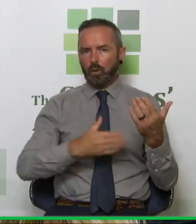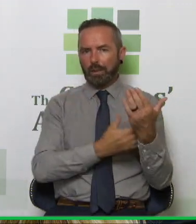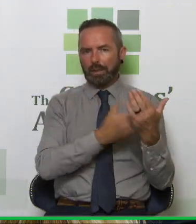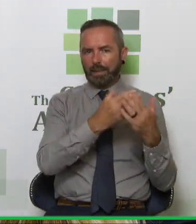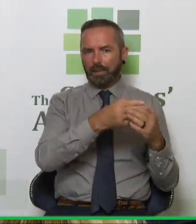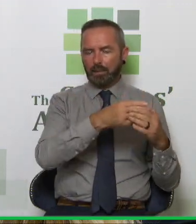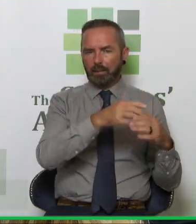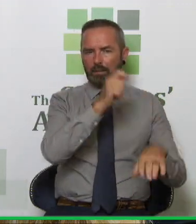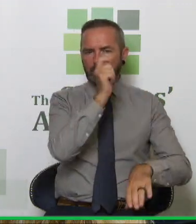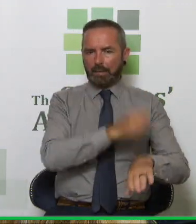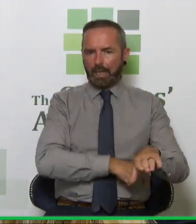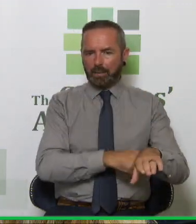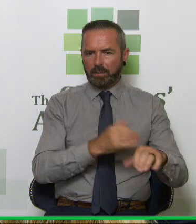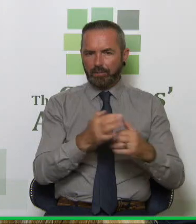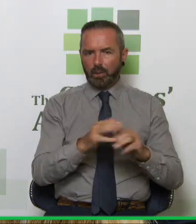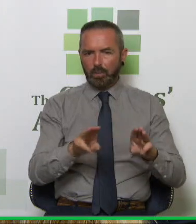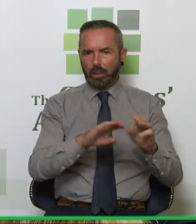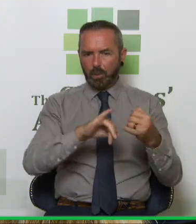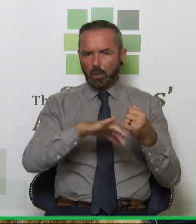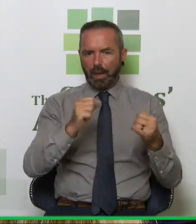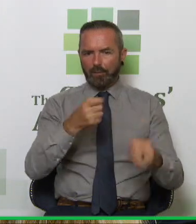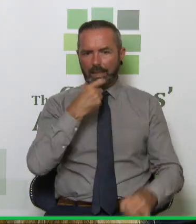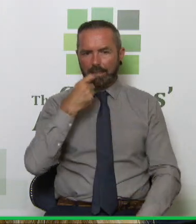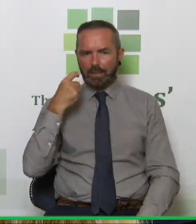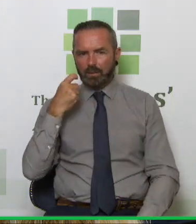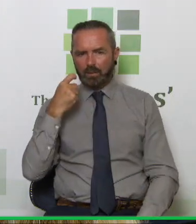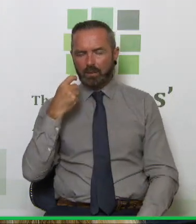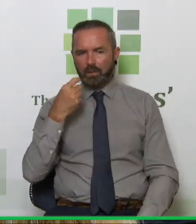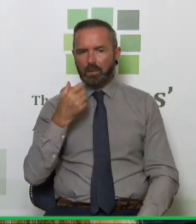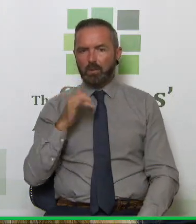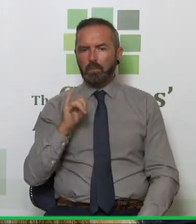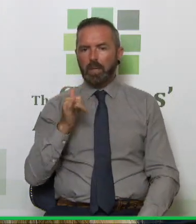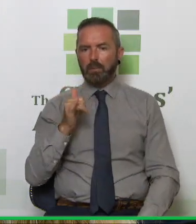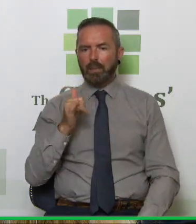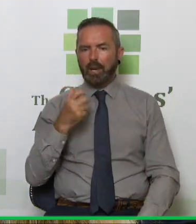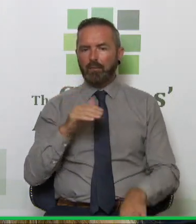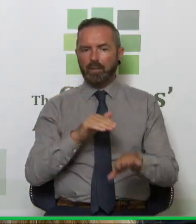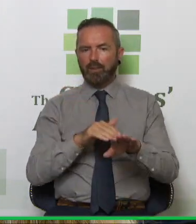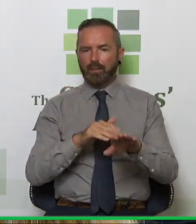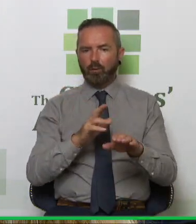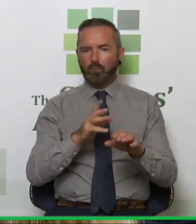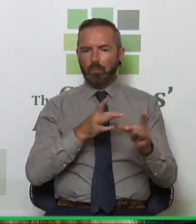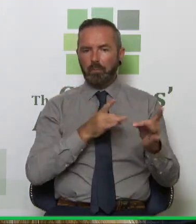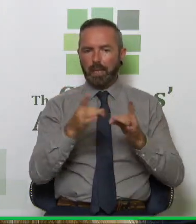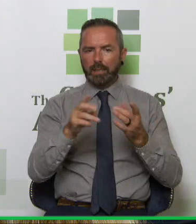people who are addicted to drugs would have the effect of normalising drug